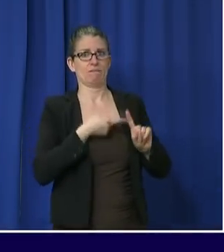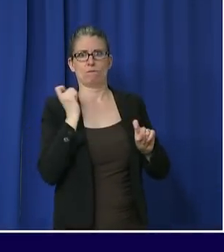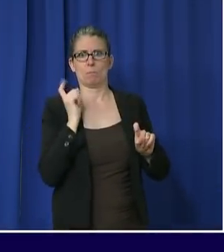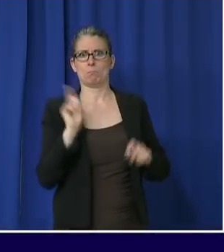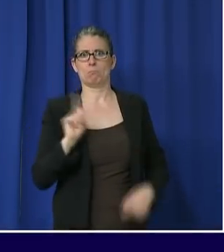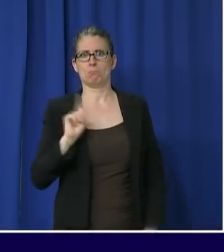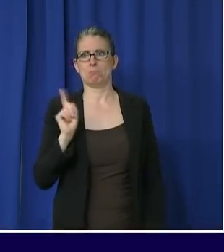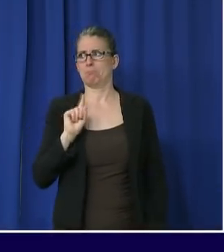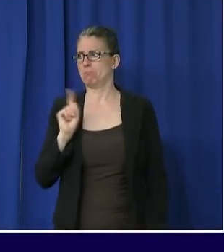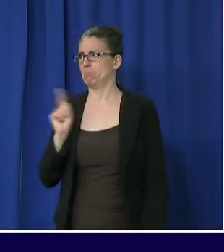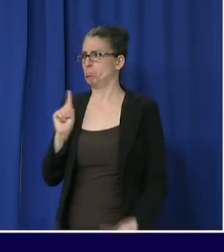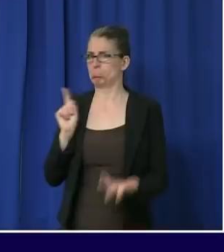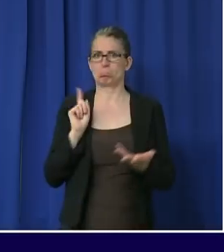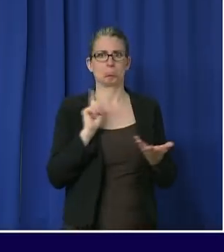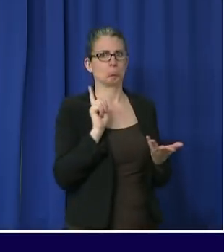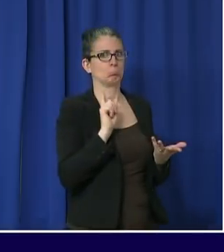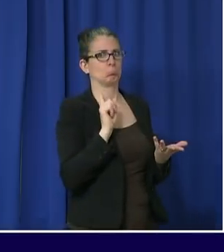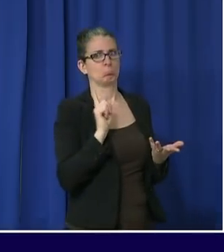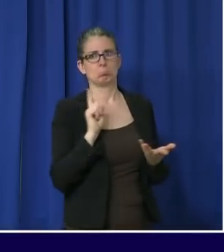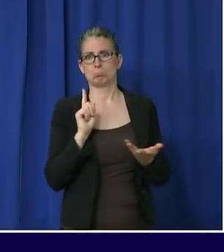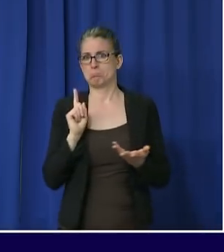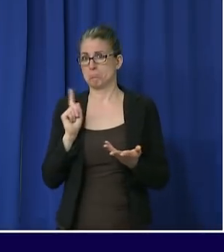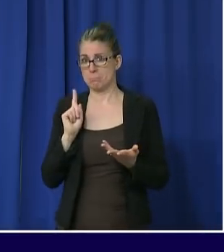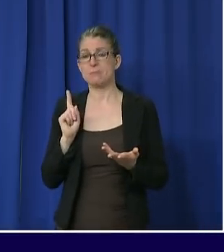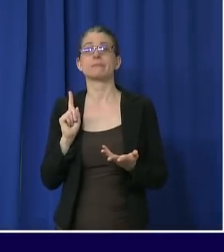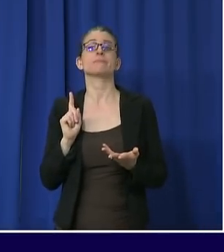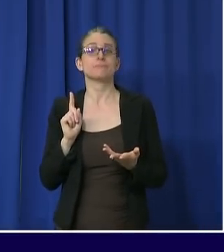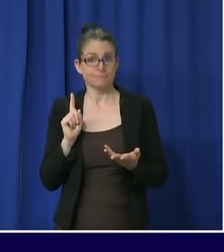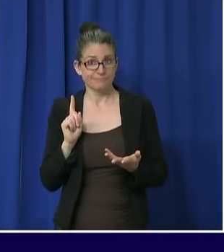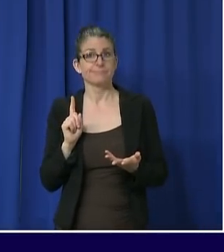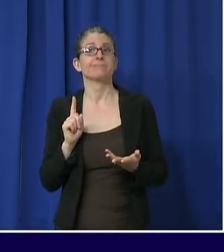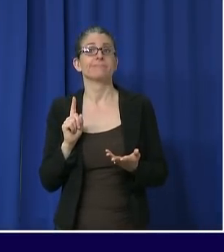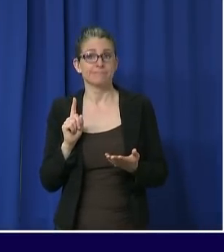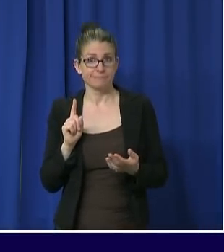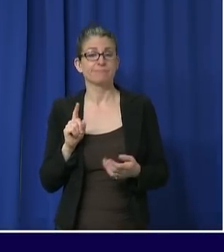based on what we've seen nationally, there's